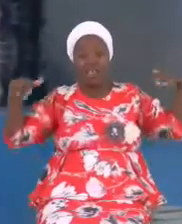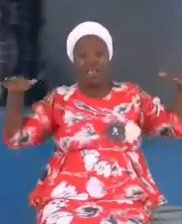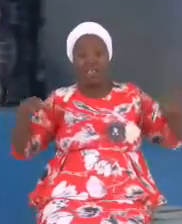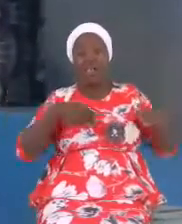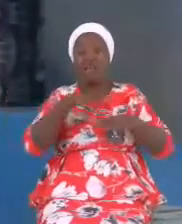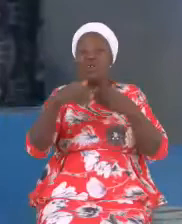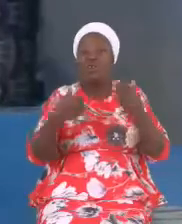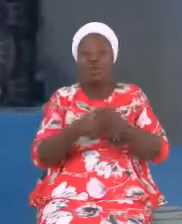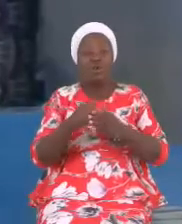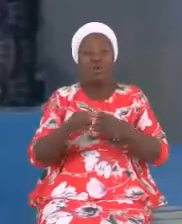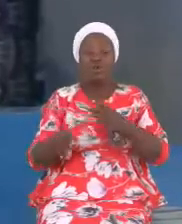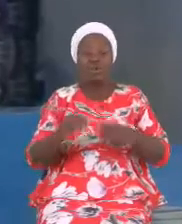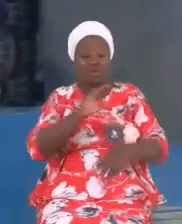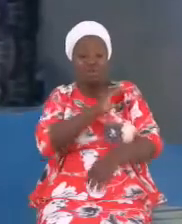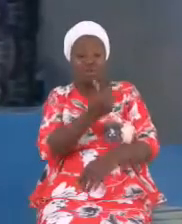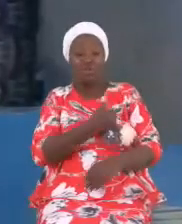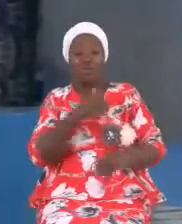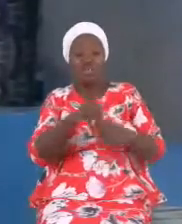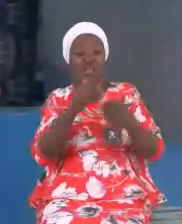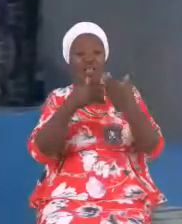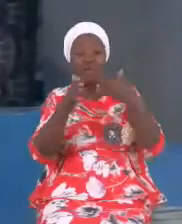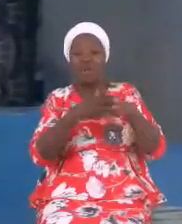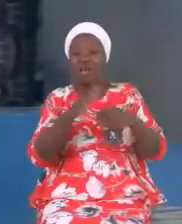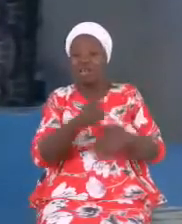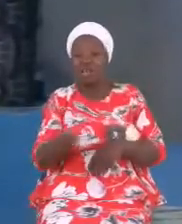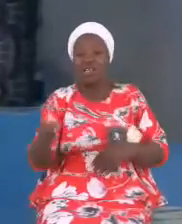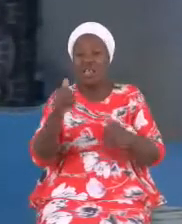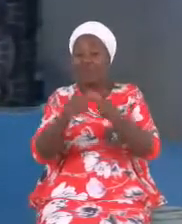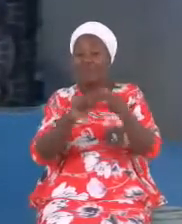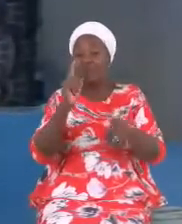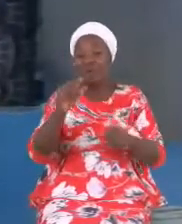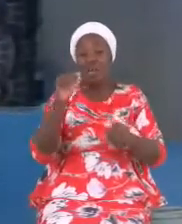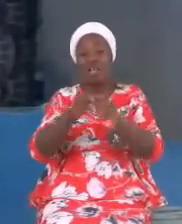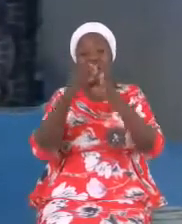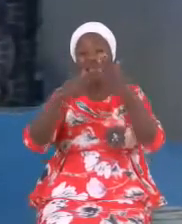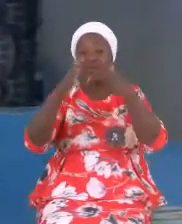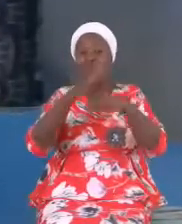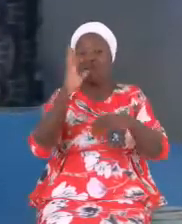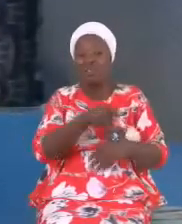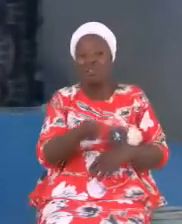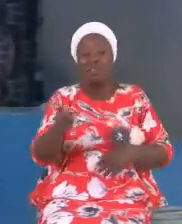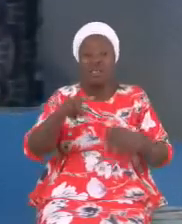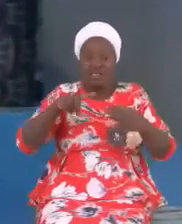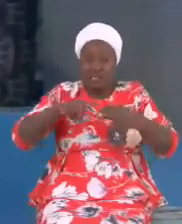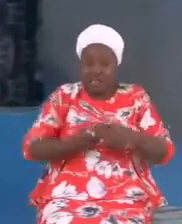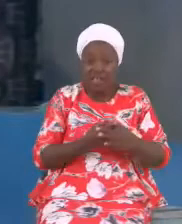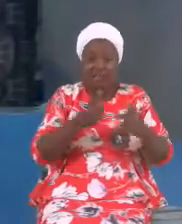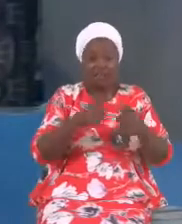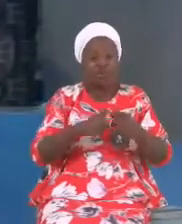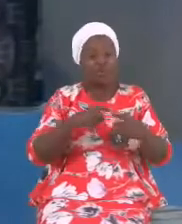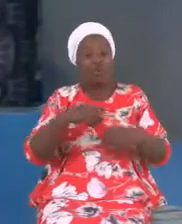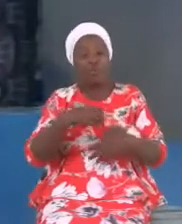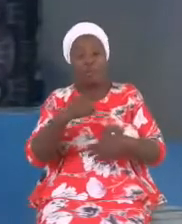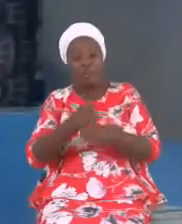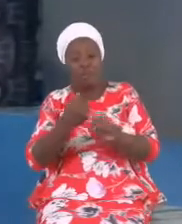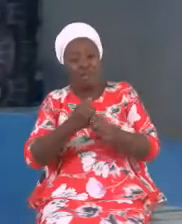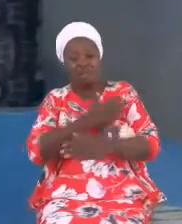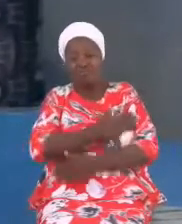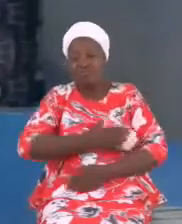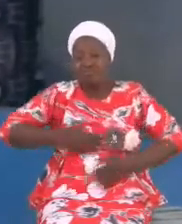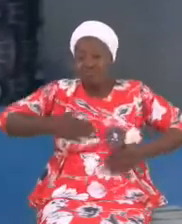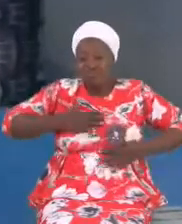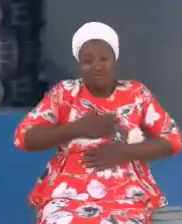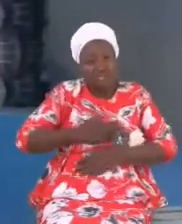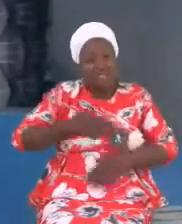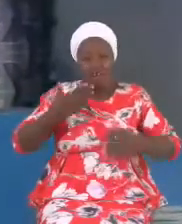souls in heaven, and they, everyone in heaven, they began to make merry, rejoicing.